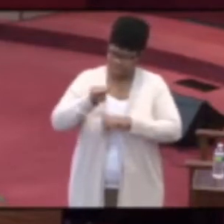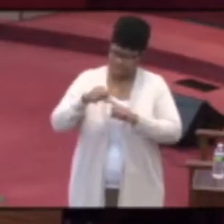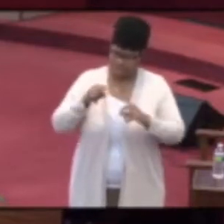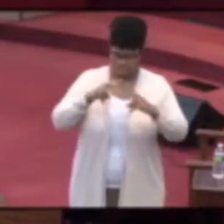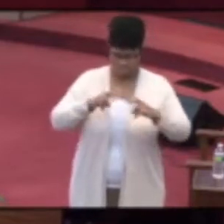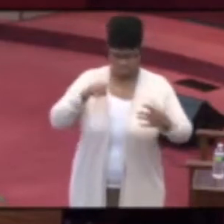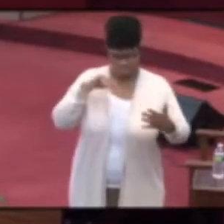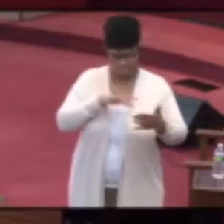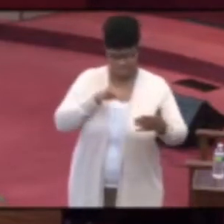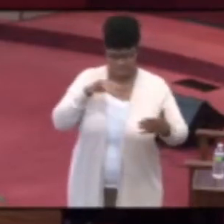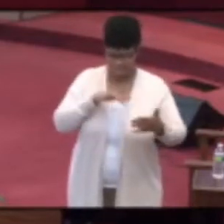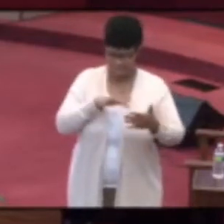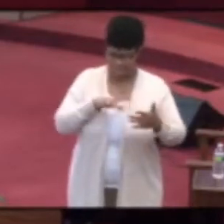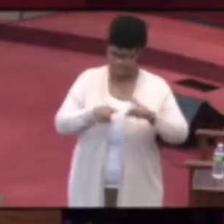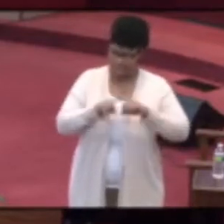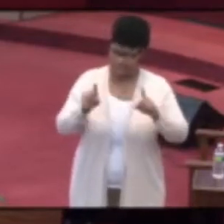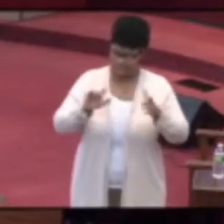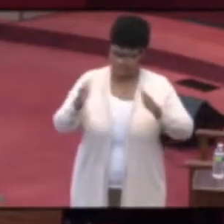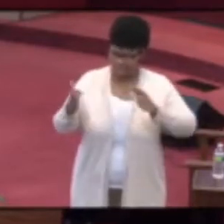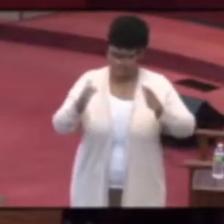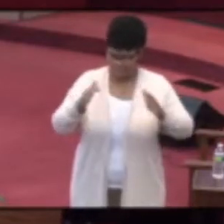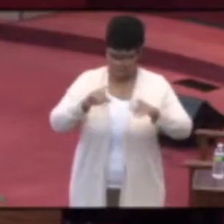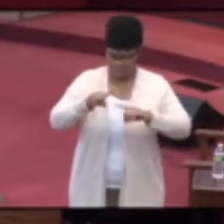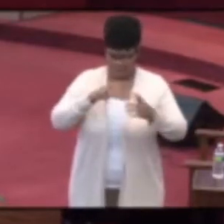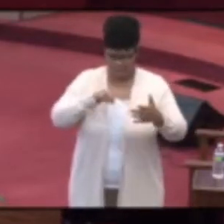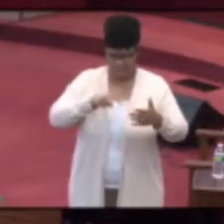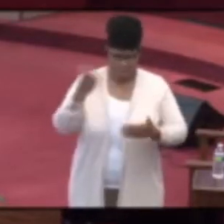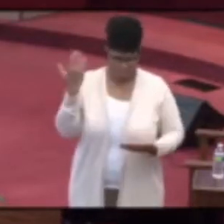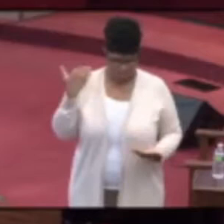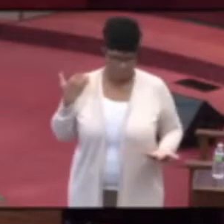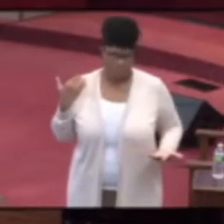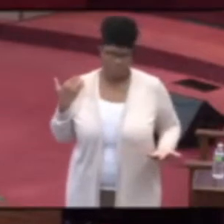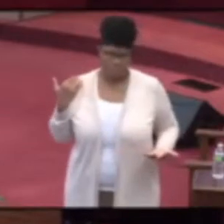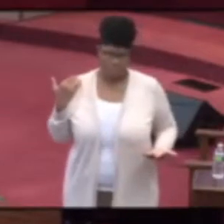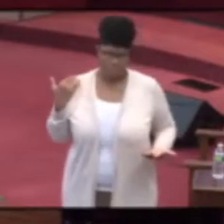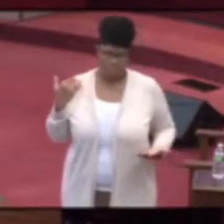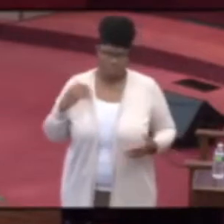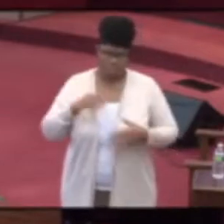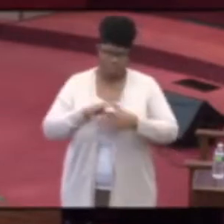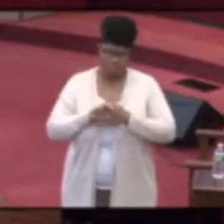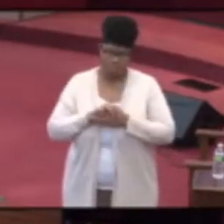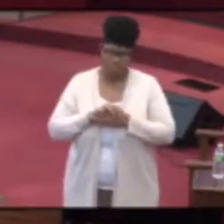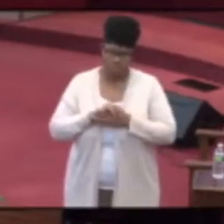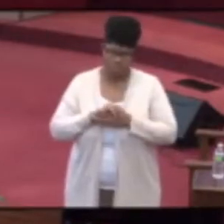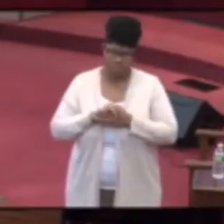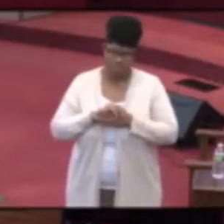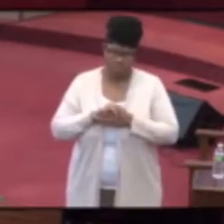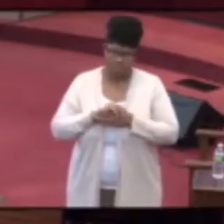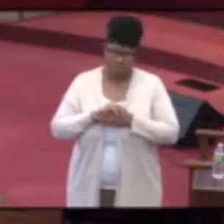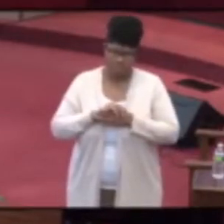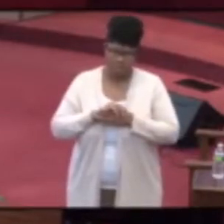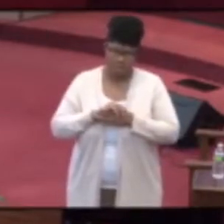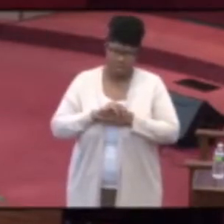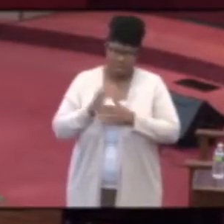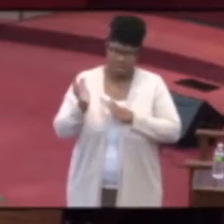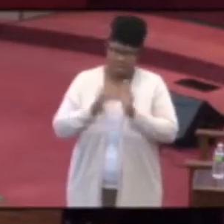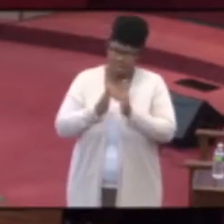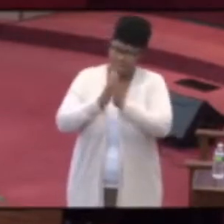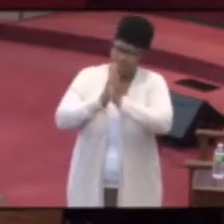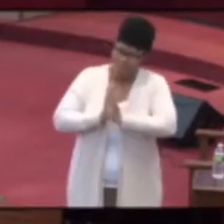same text before during previous readings. After all that